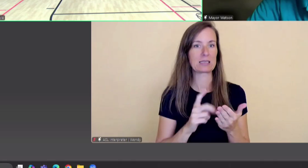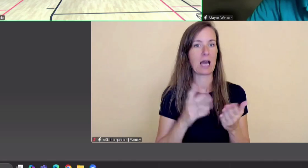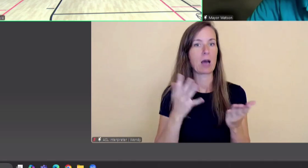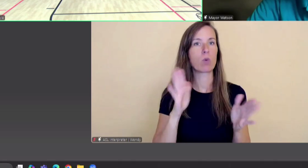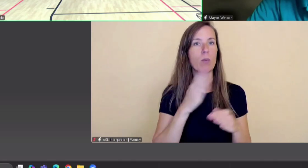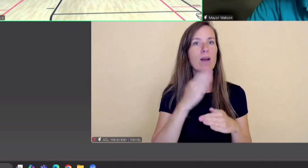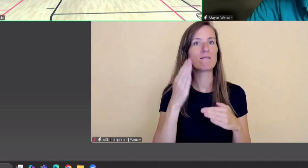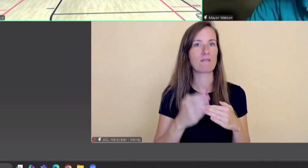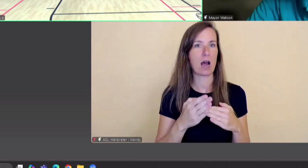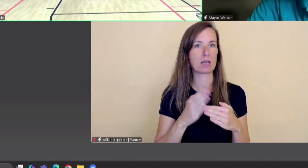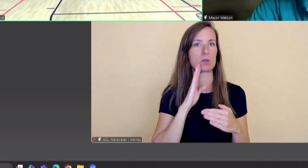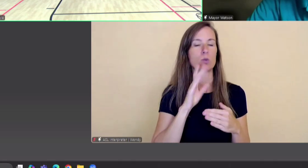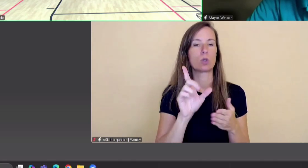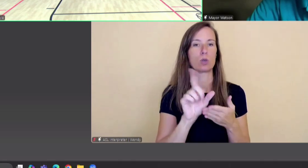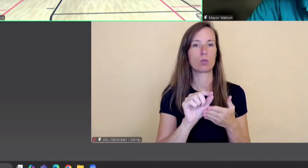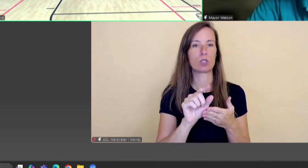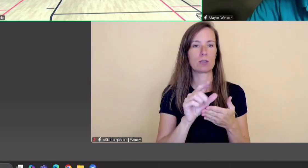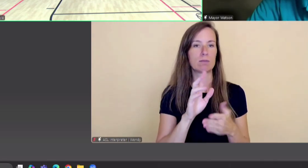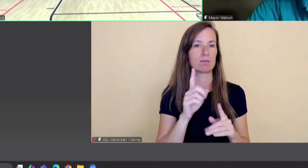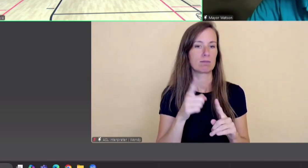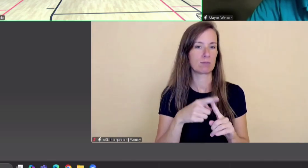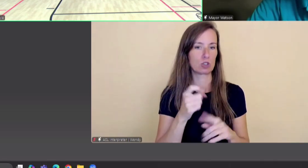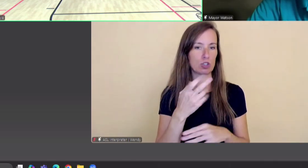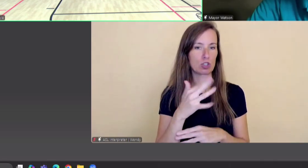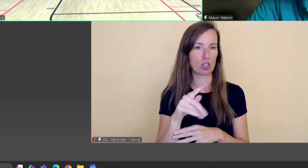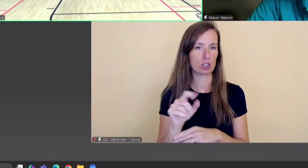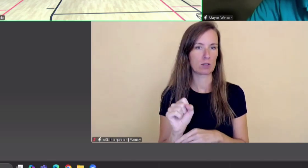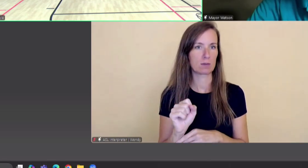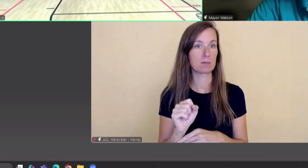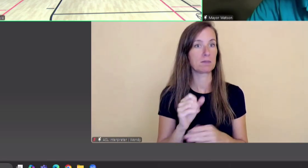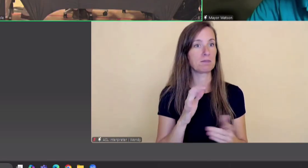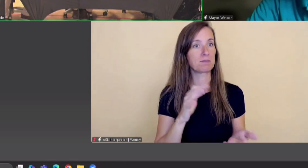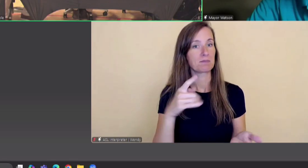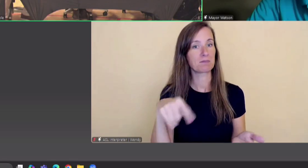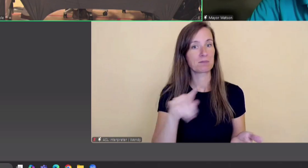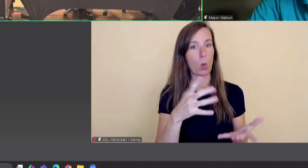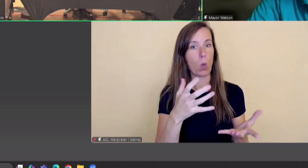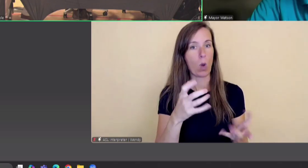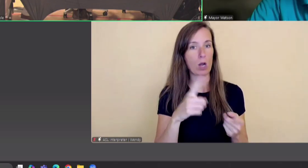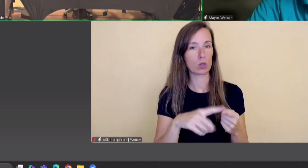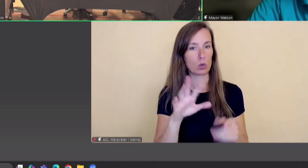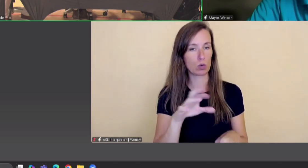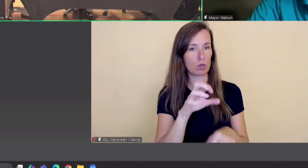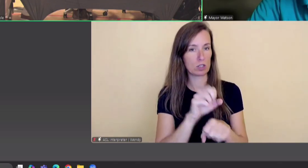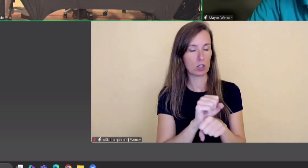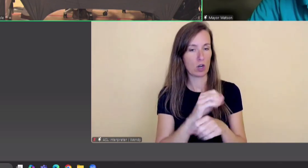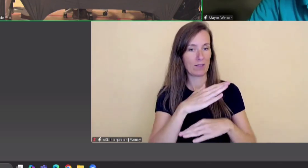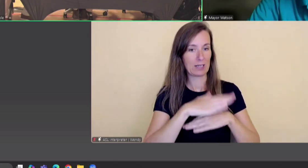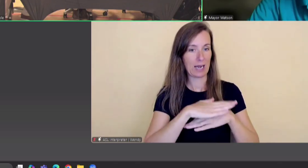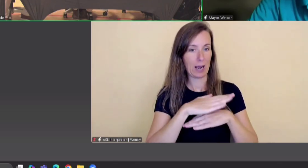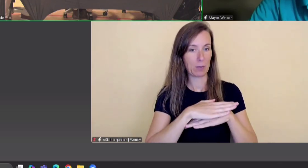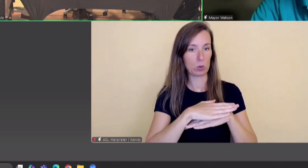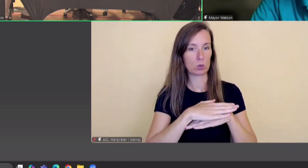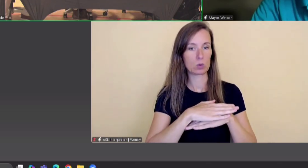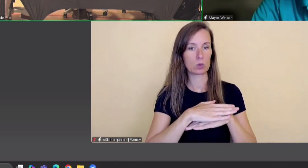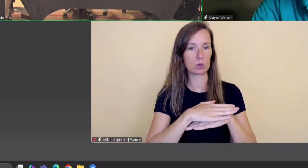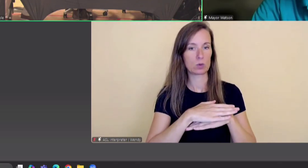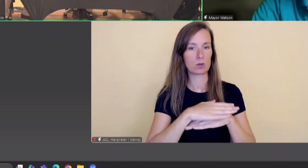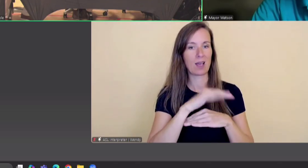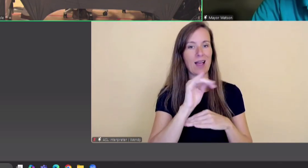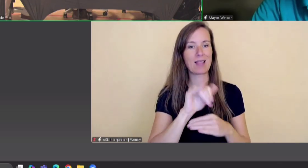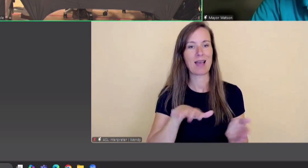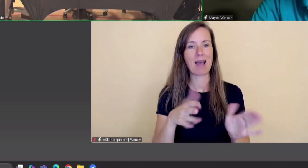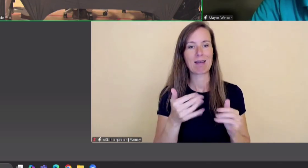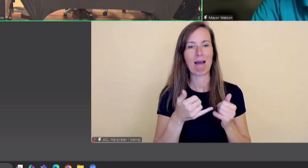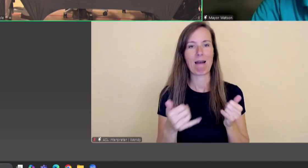be printed. If people want to reserve tables, that deadline, I believe, is